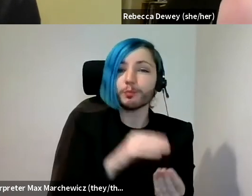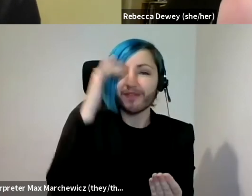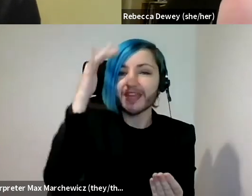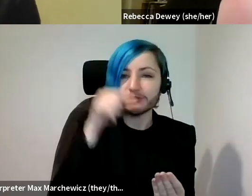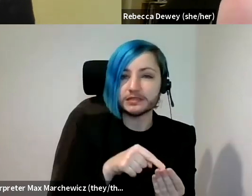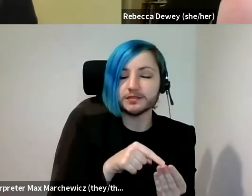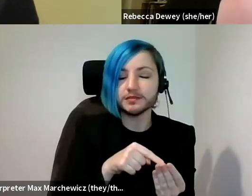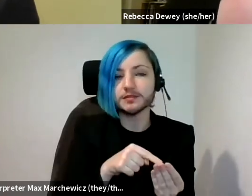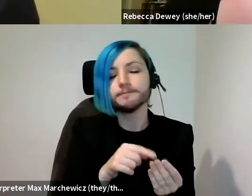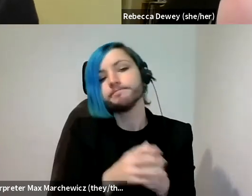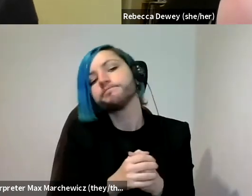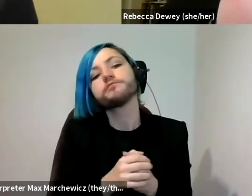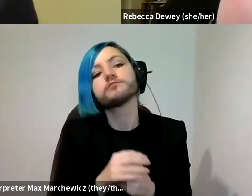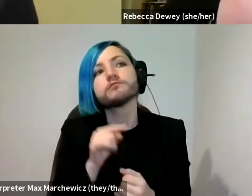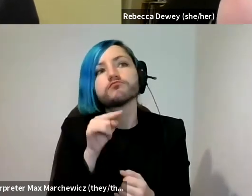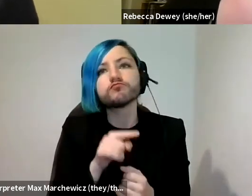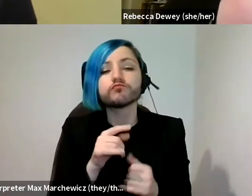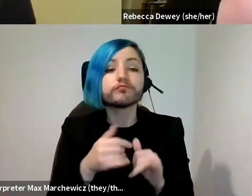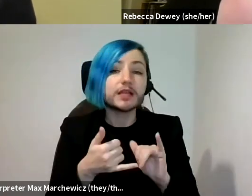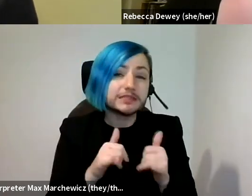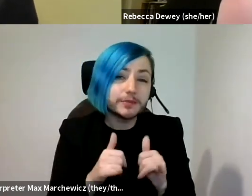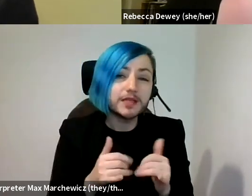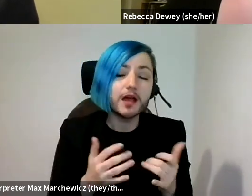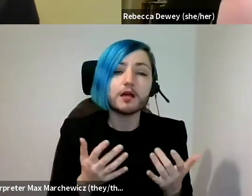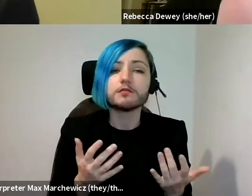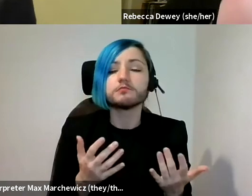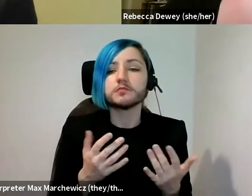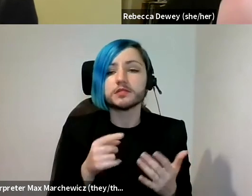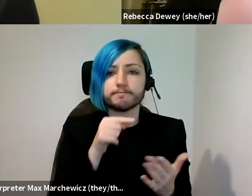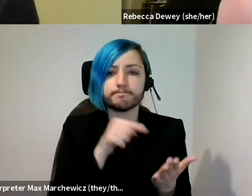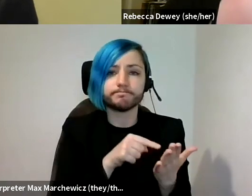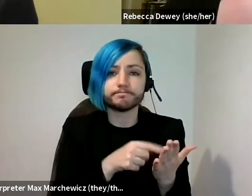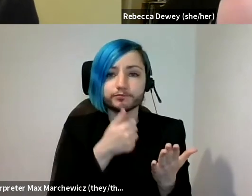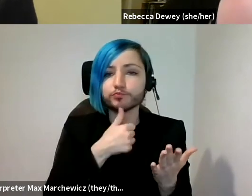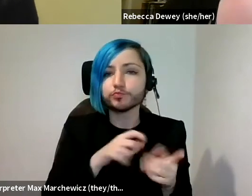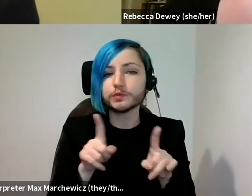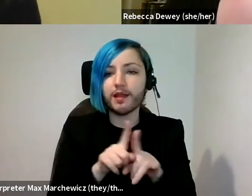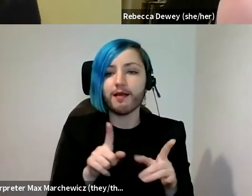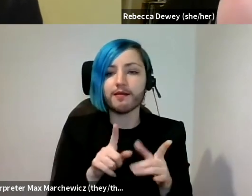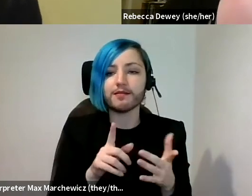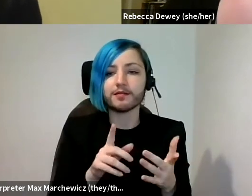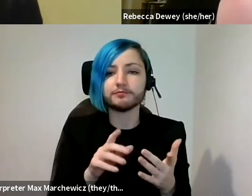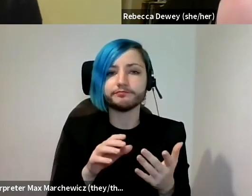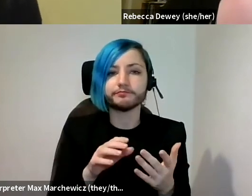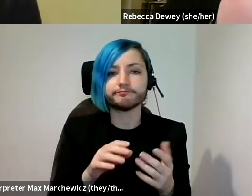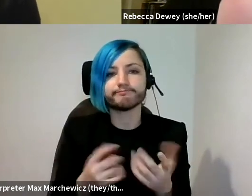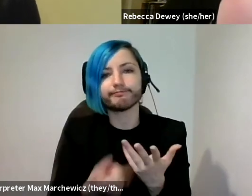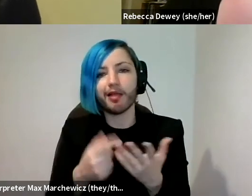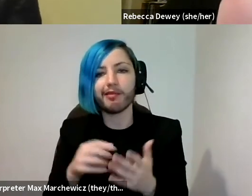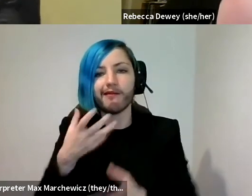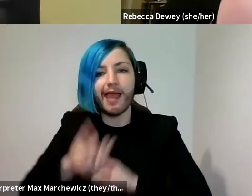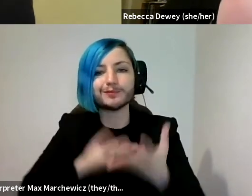which sometimes have been sort of used as an alternative explanation for the